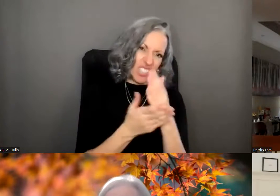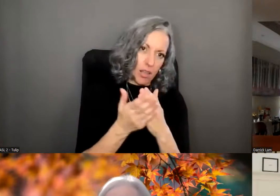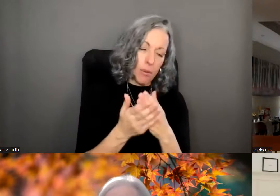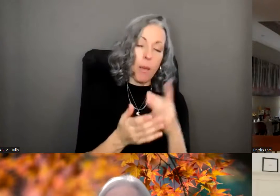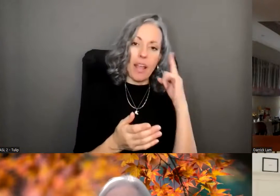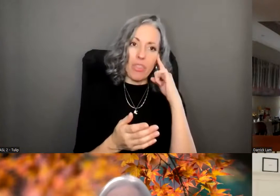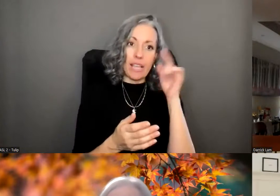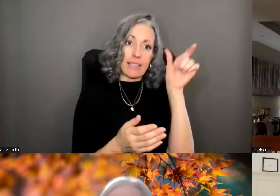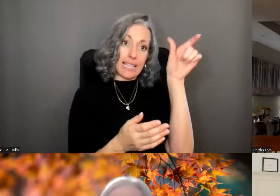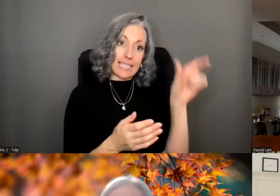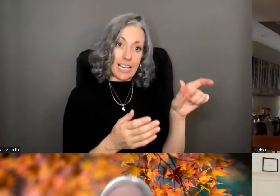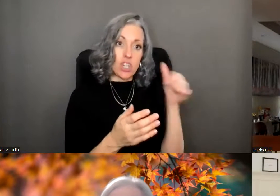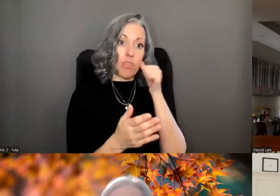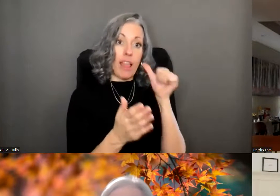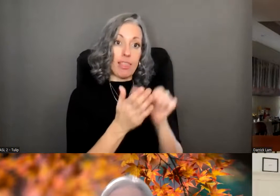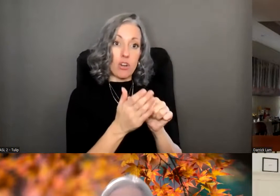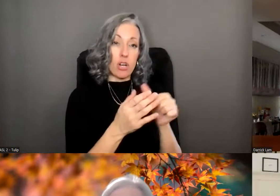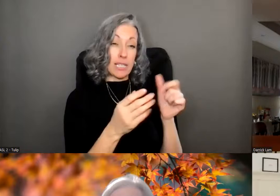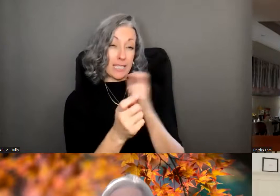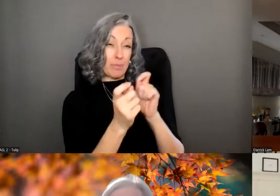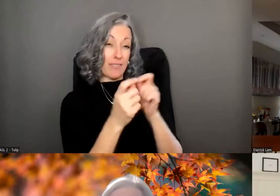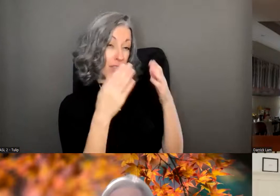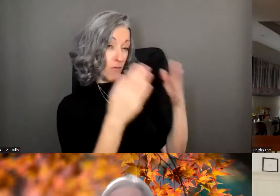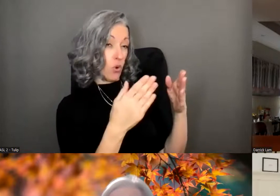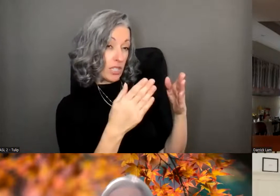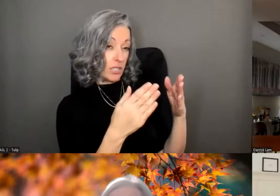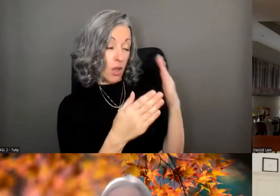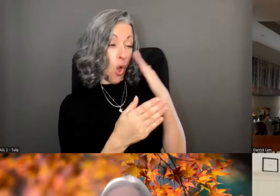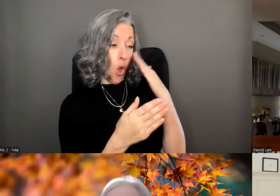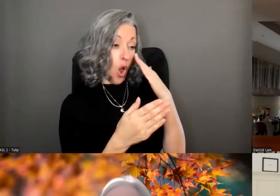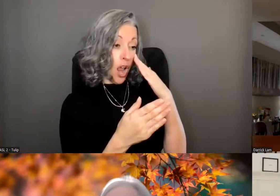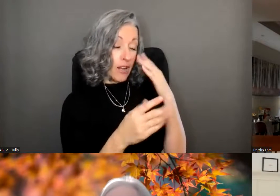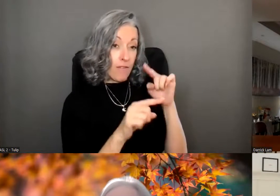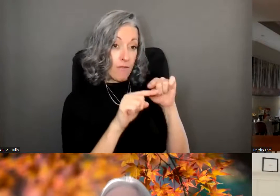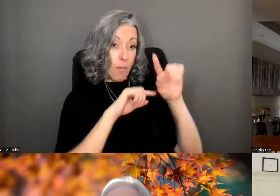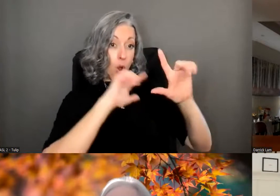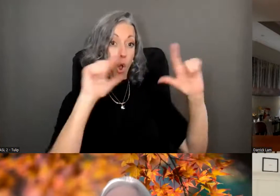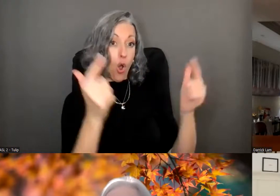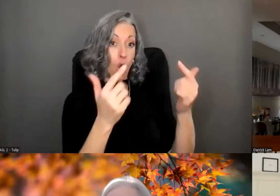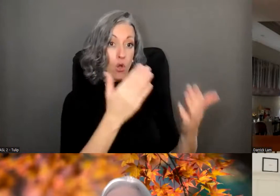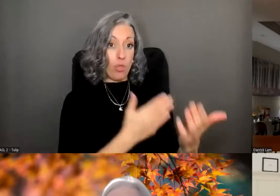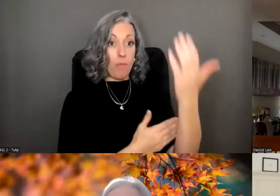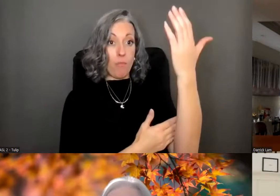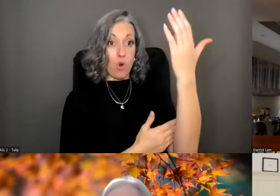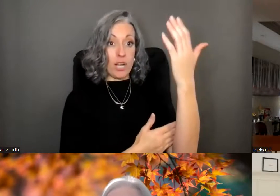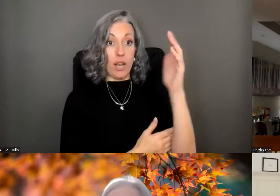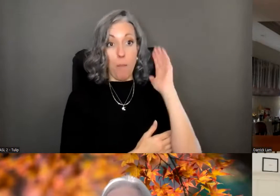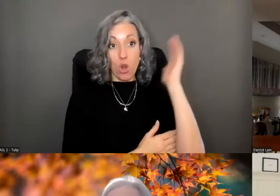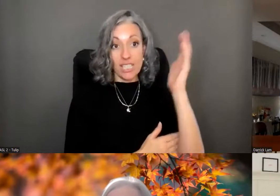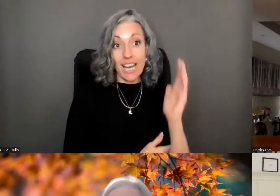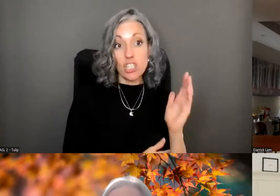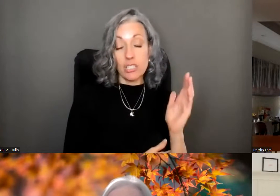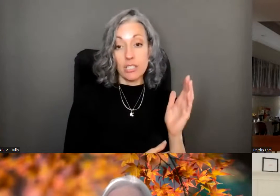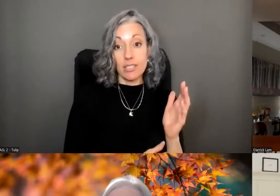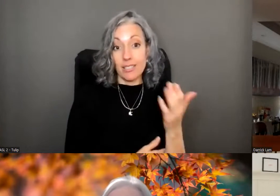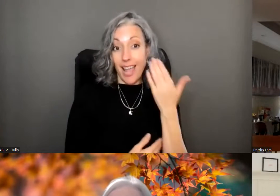section of the letter that specifically focuses on, kind of takeaways from our whole morning presentation. So I don't know how